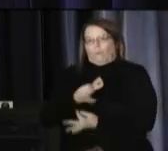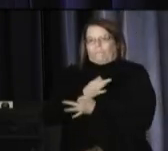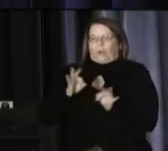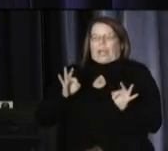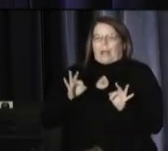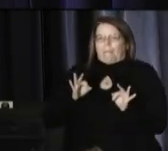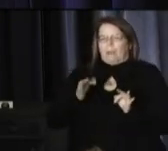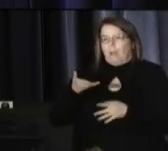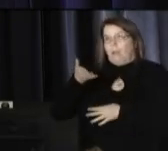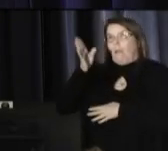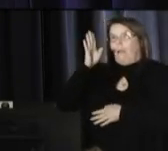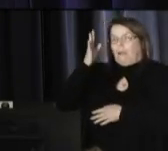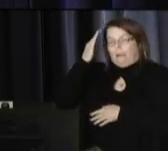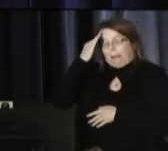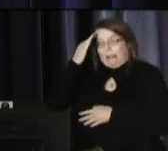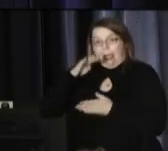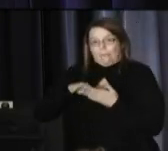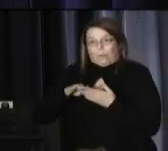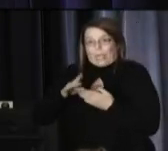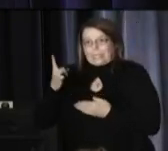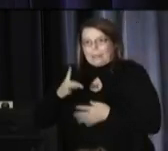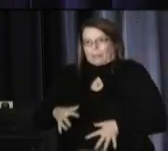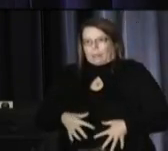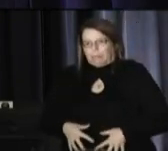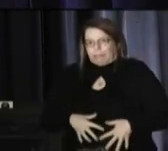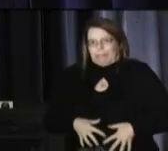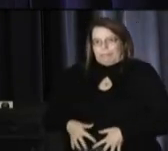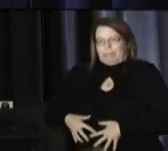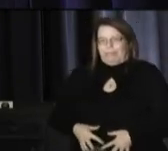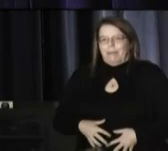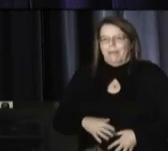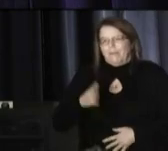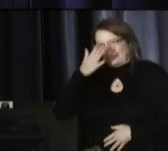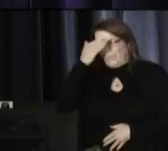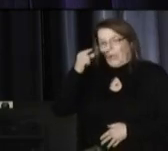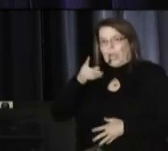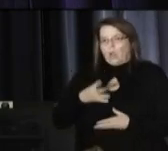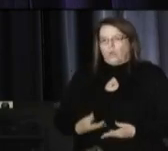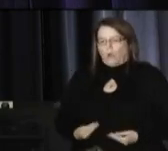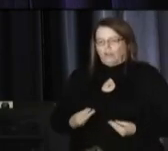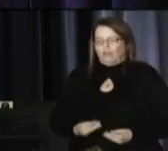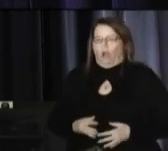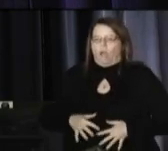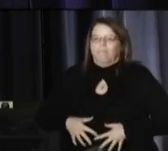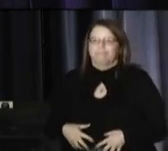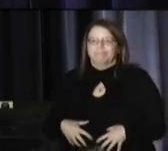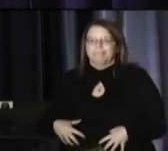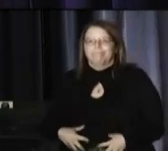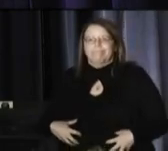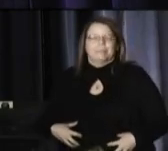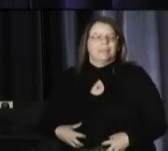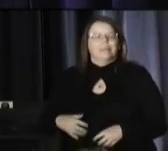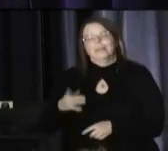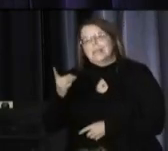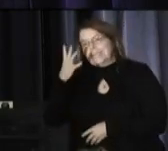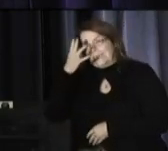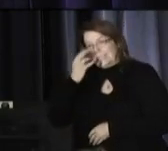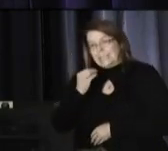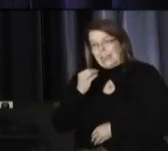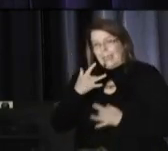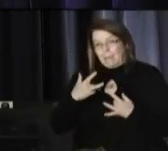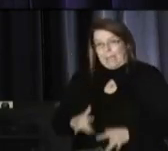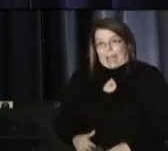God forbid something jiggle. God forbid you are soft and unbridled. Sleep